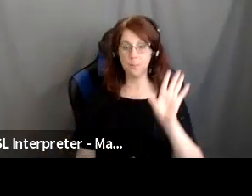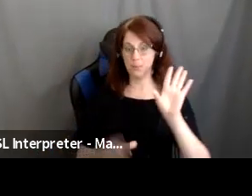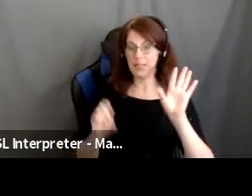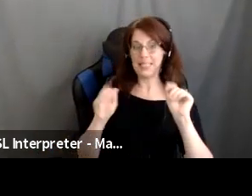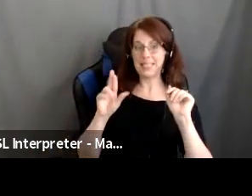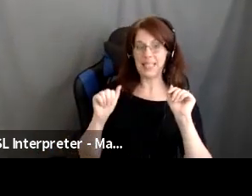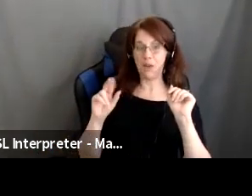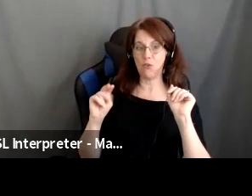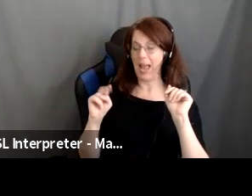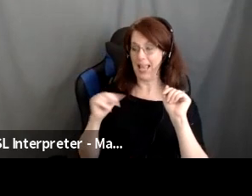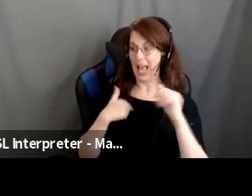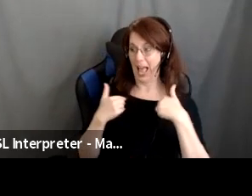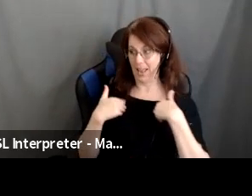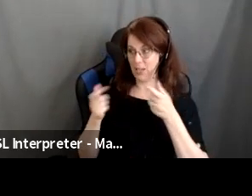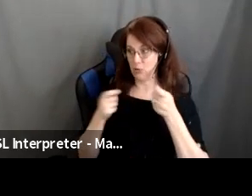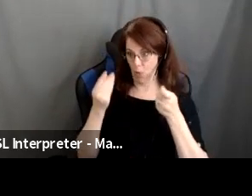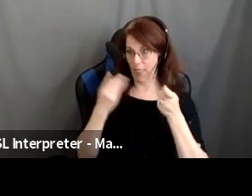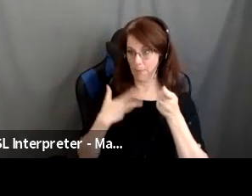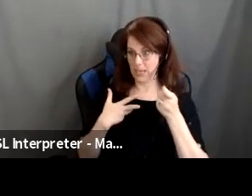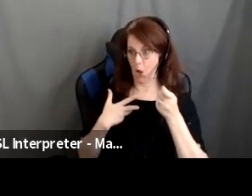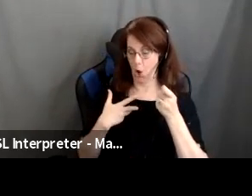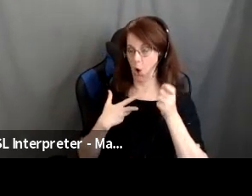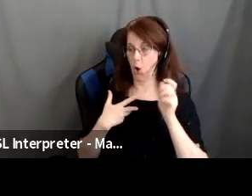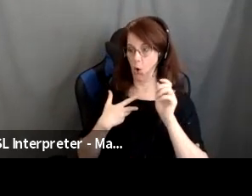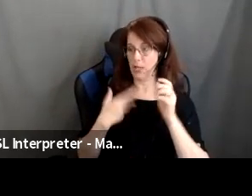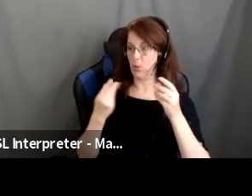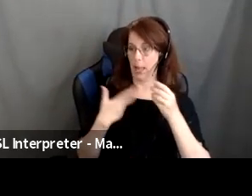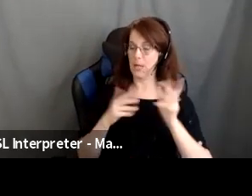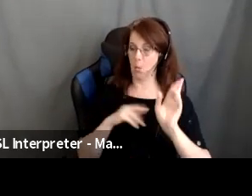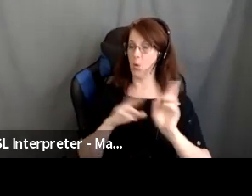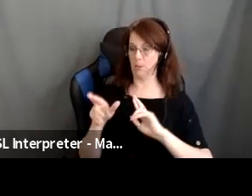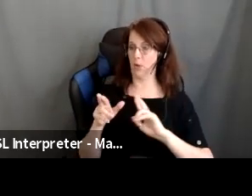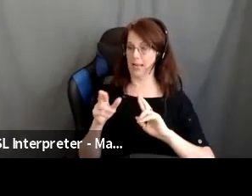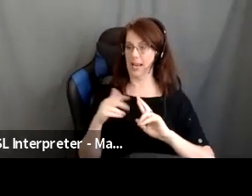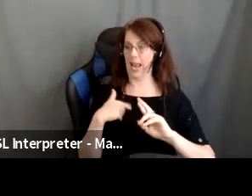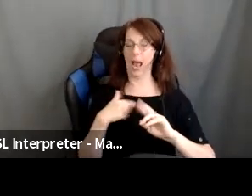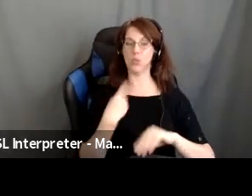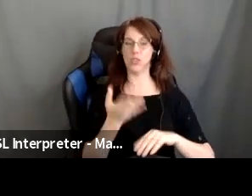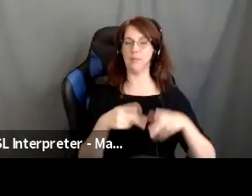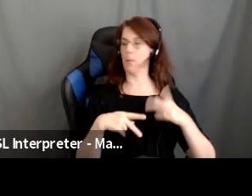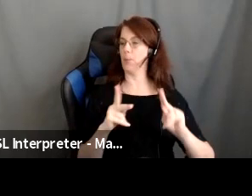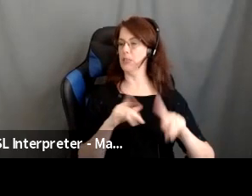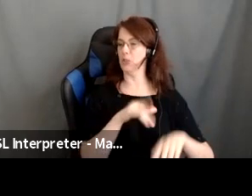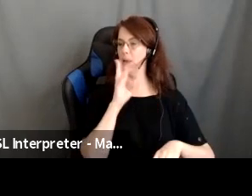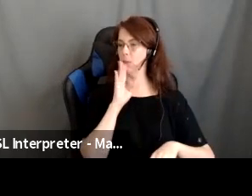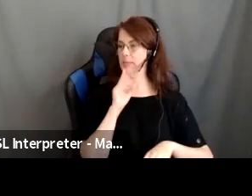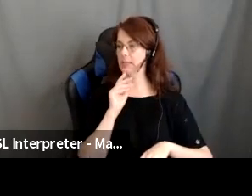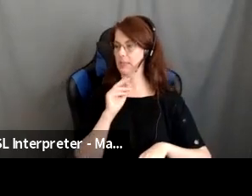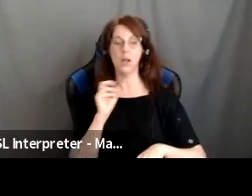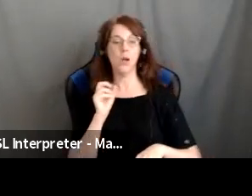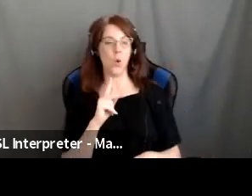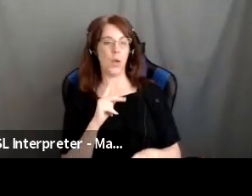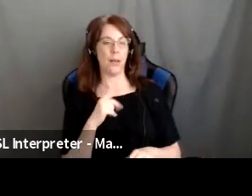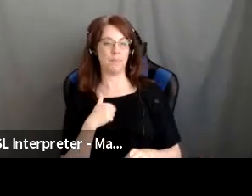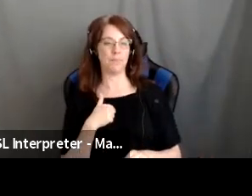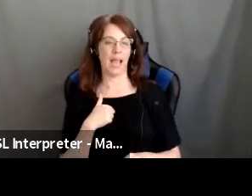is Sarah Ann. So just let me know when you would like me to have them speak, because I can just give them permission to speak. Okay, I'll just